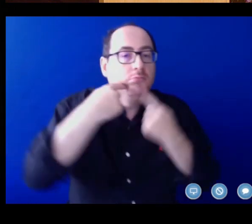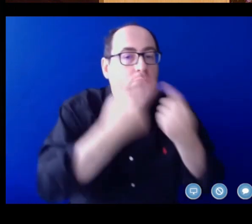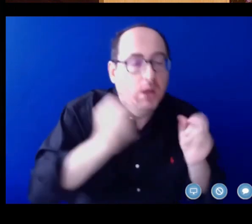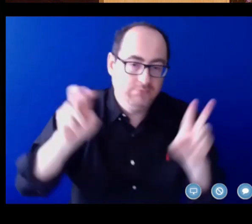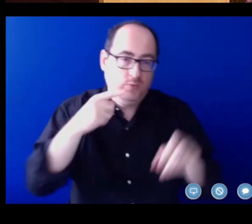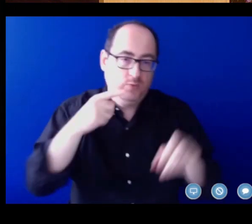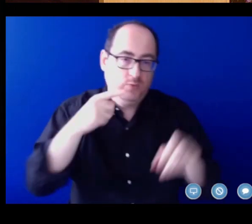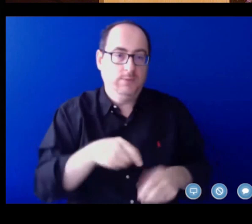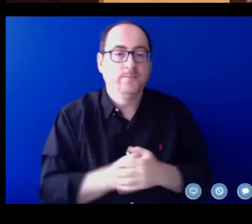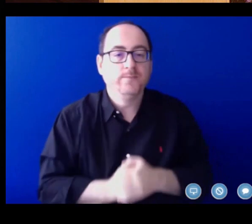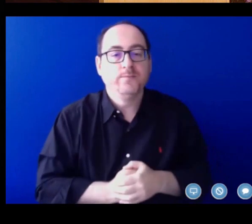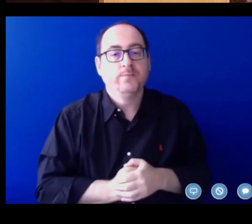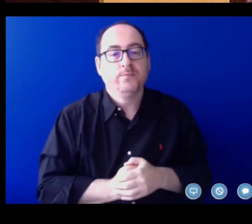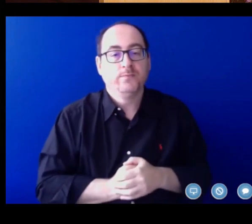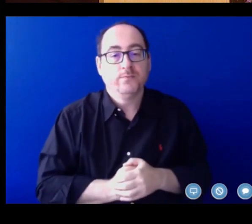happen.